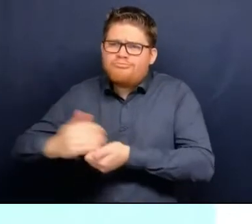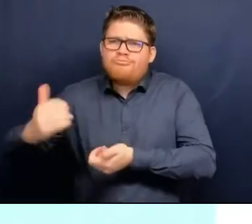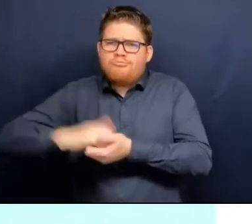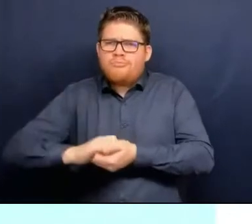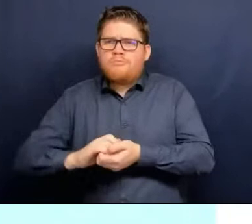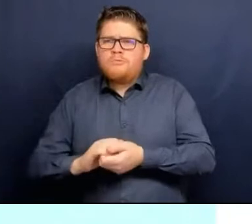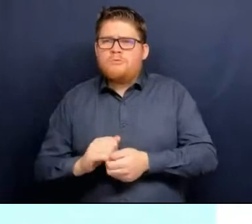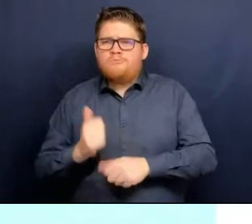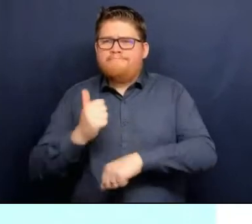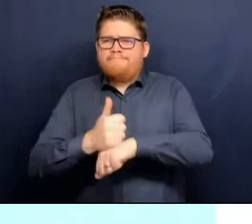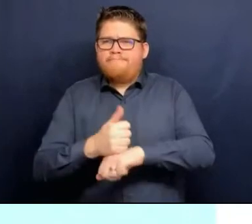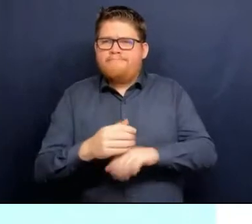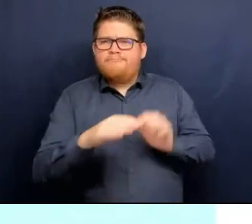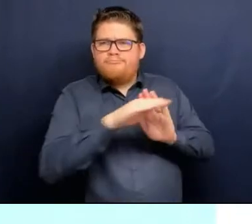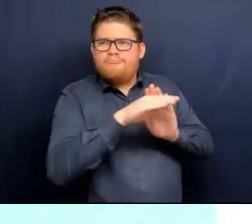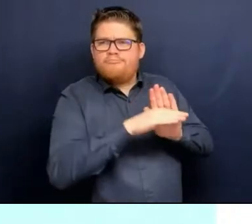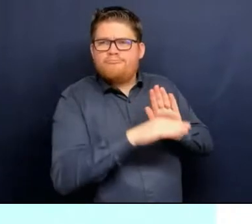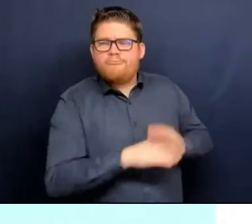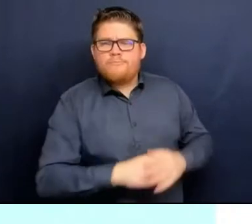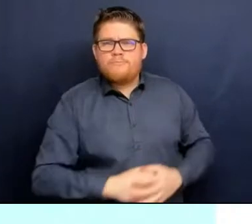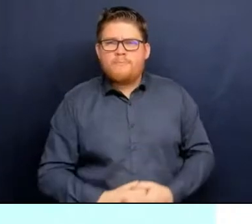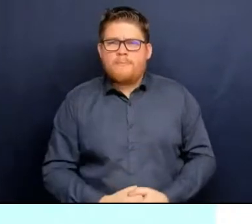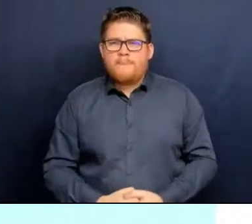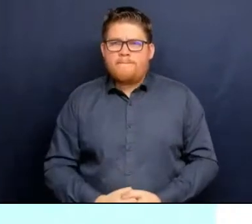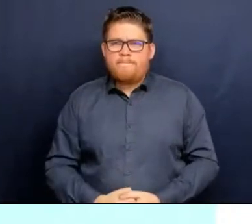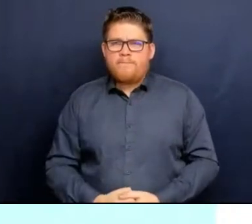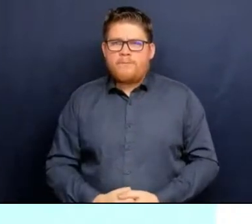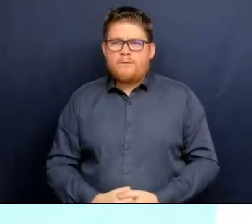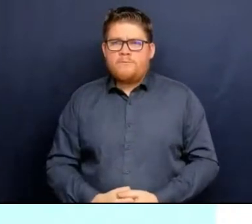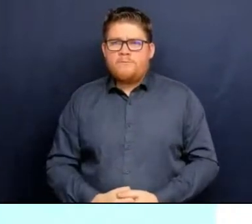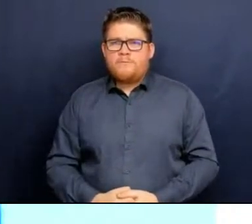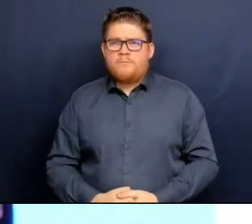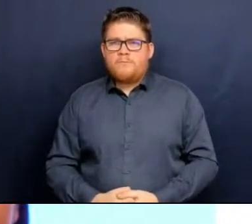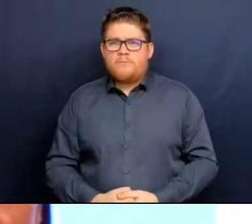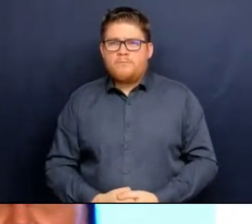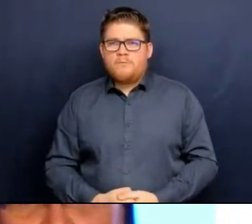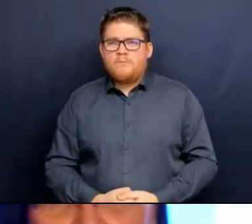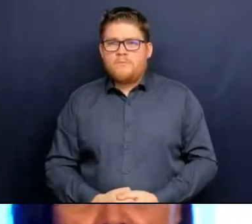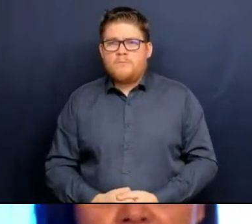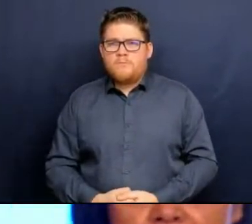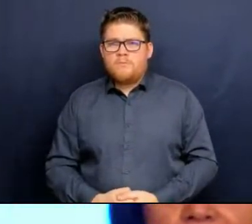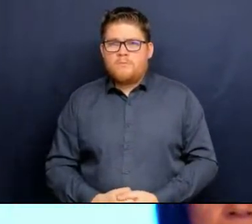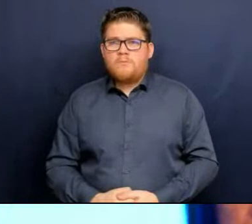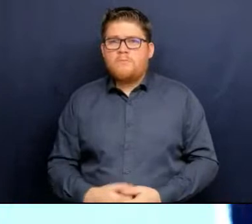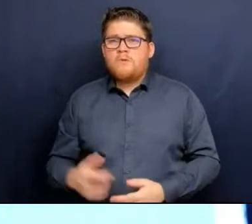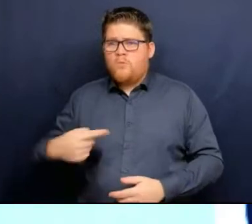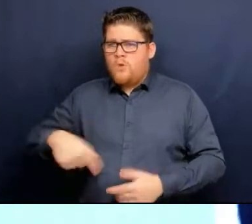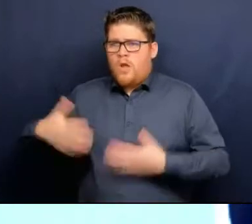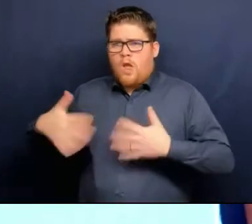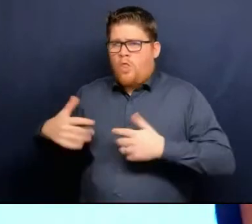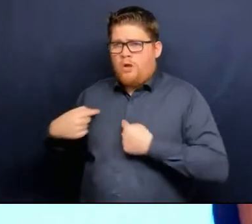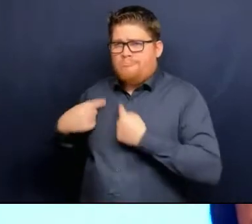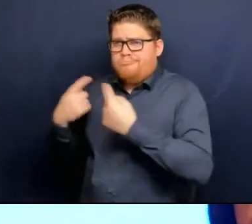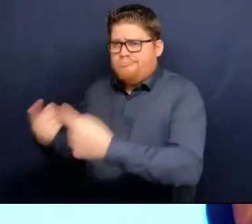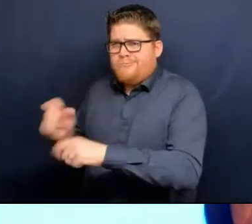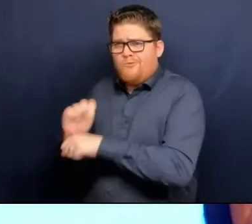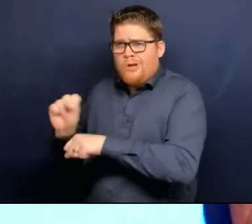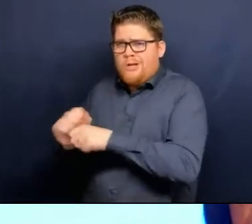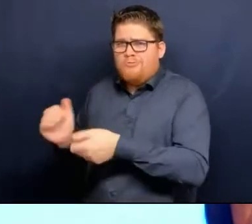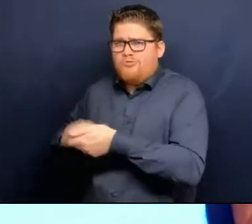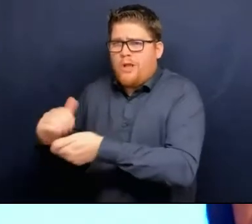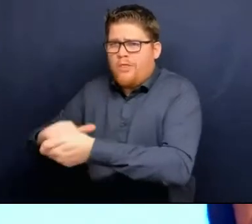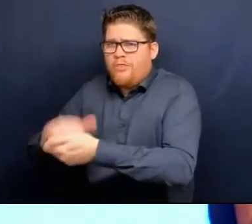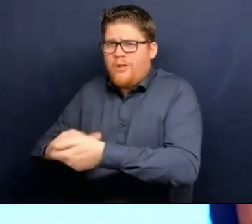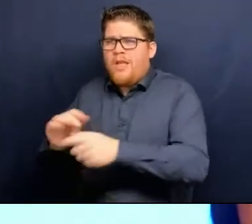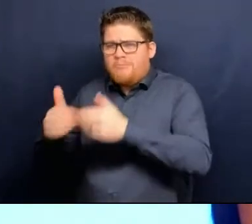but yeah, that's how we see it moving forward. You have a follow-up? Sure. Might be a bit easier question.